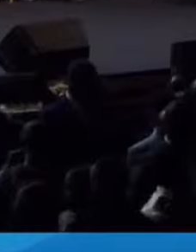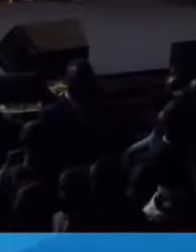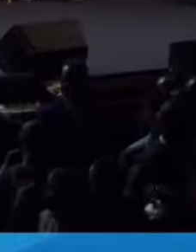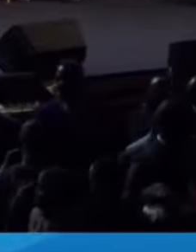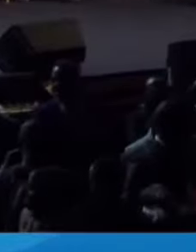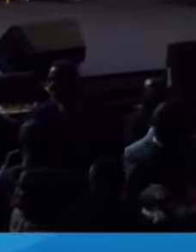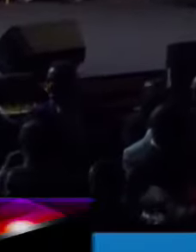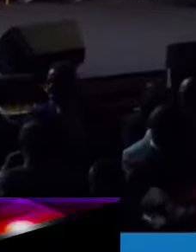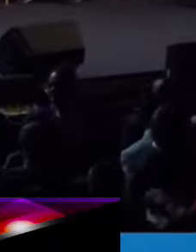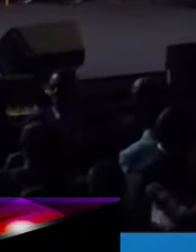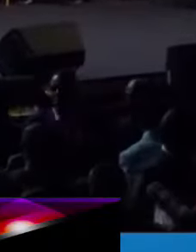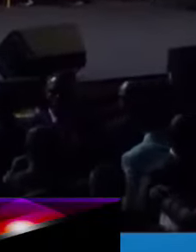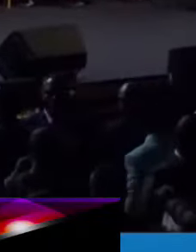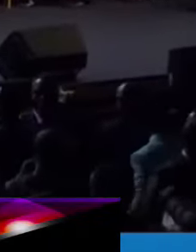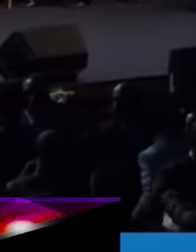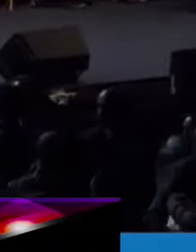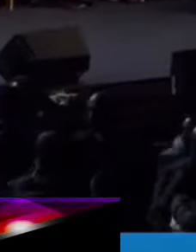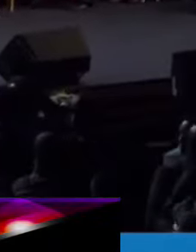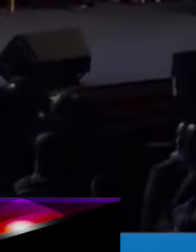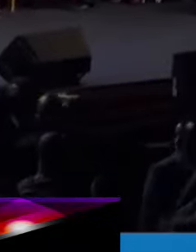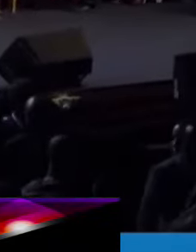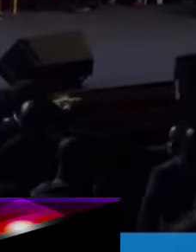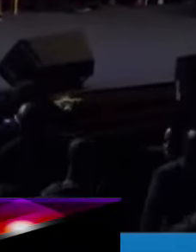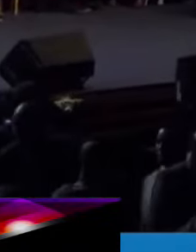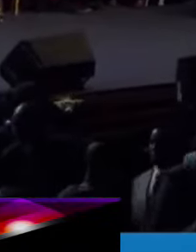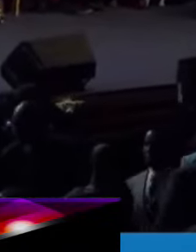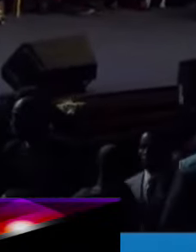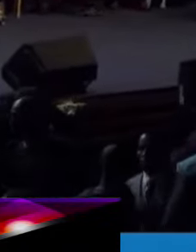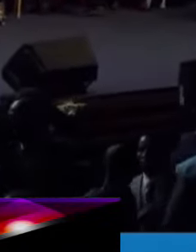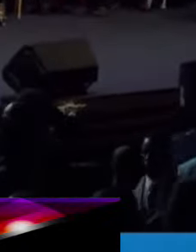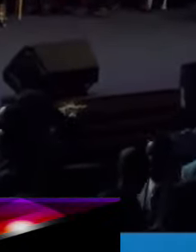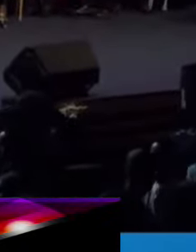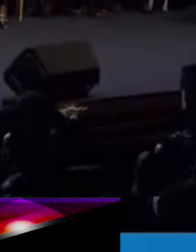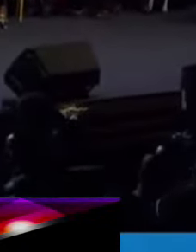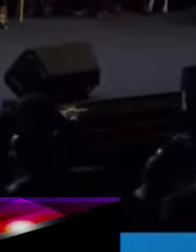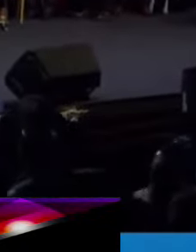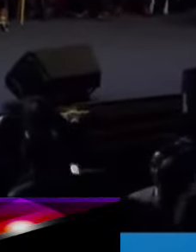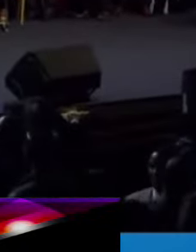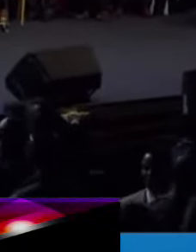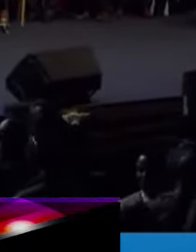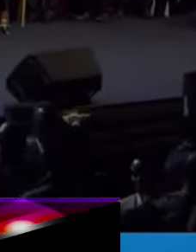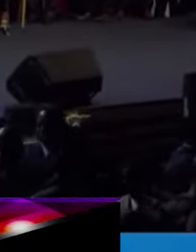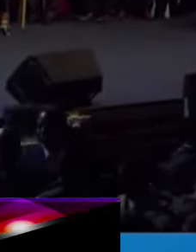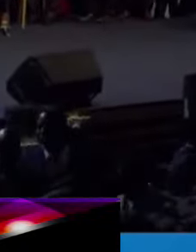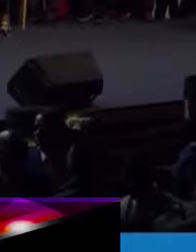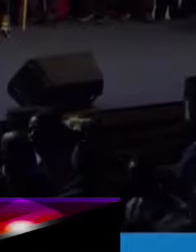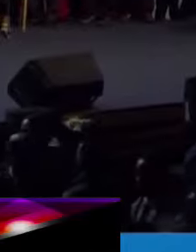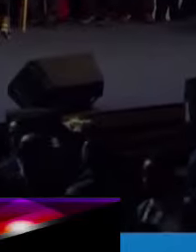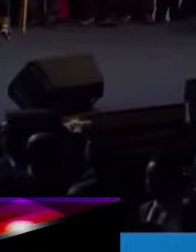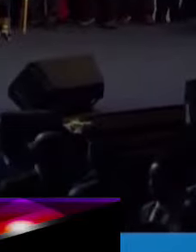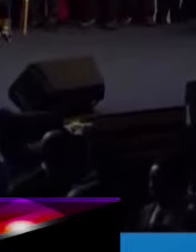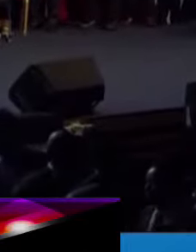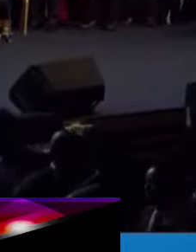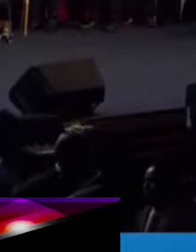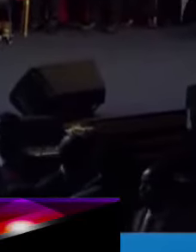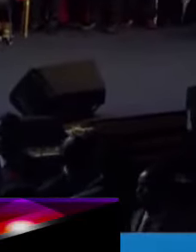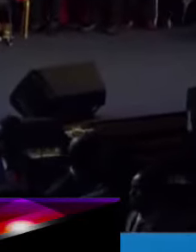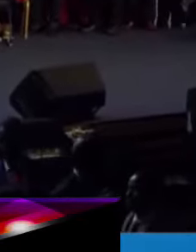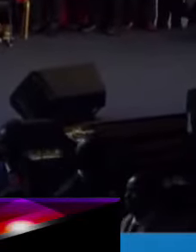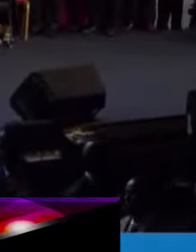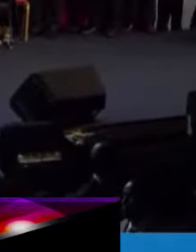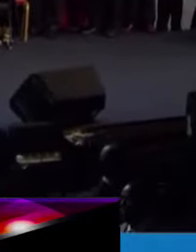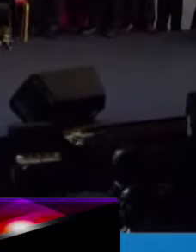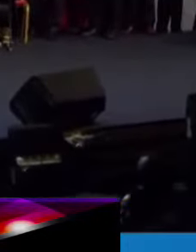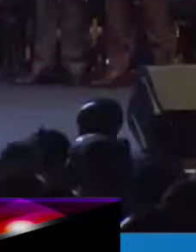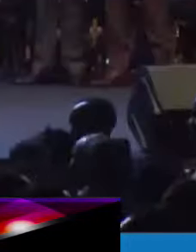way because I believe God planned it don't you all agree with me yes